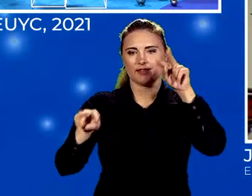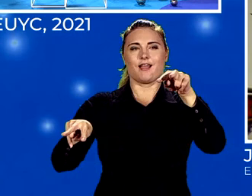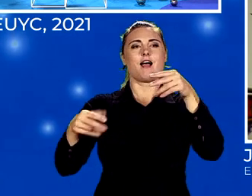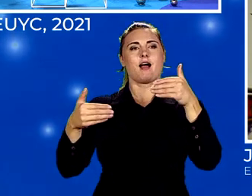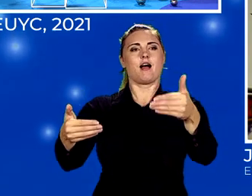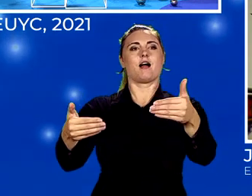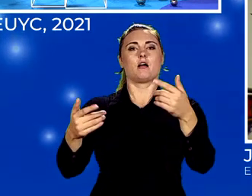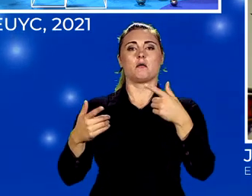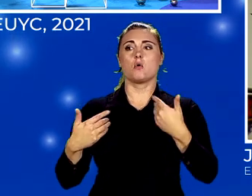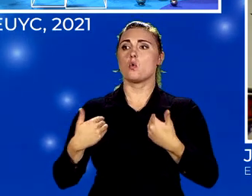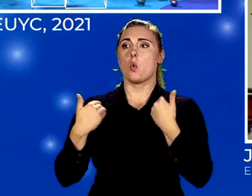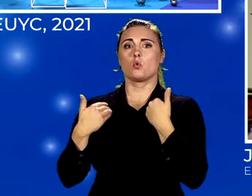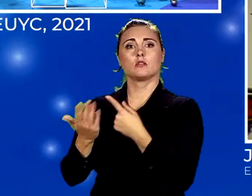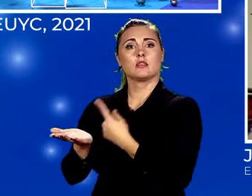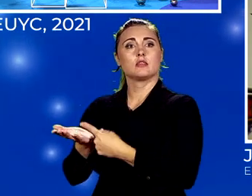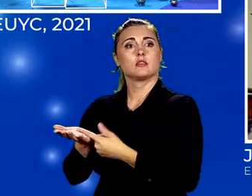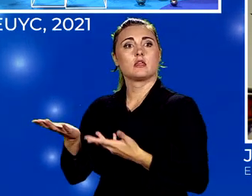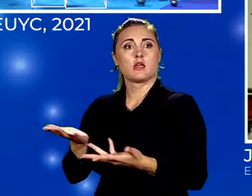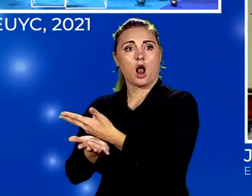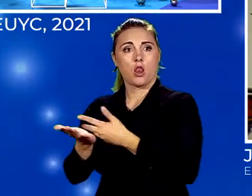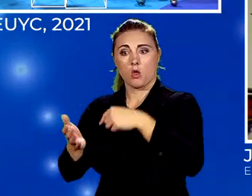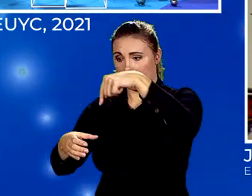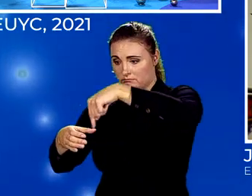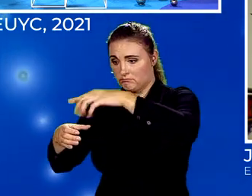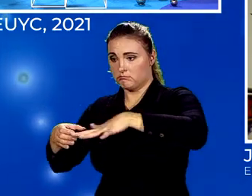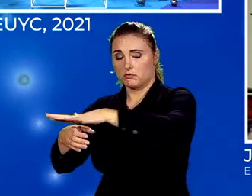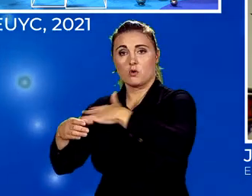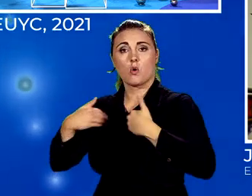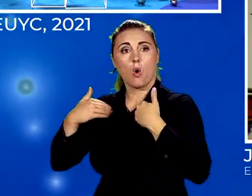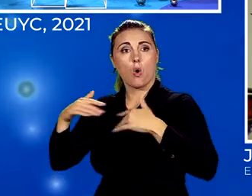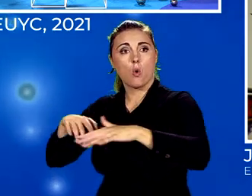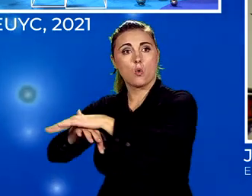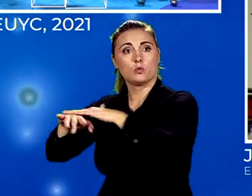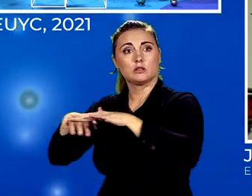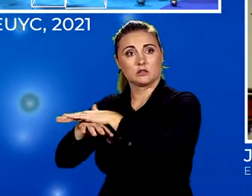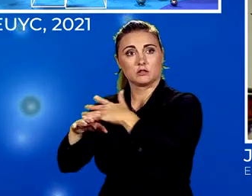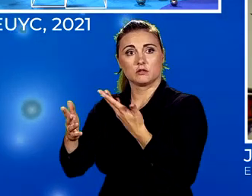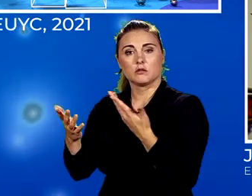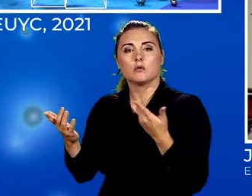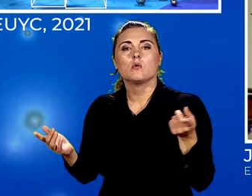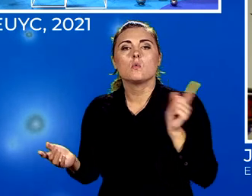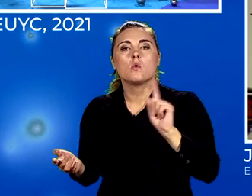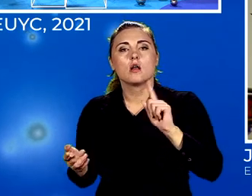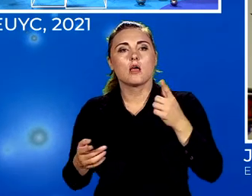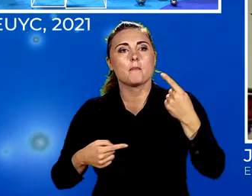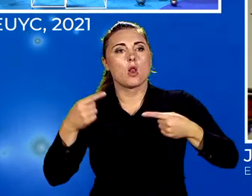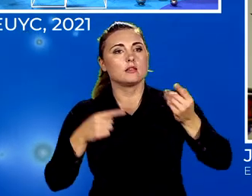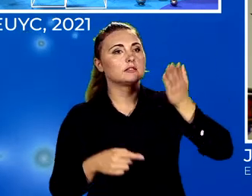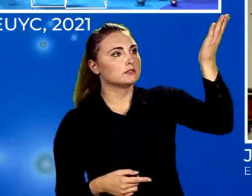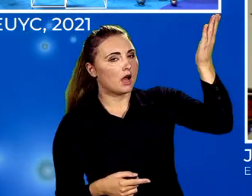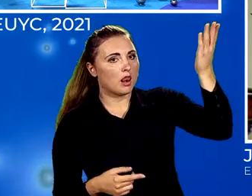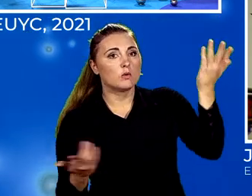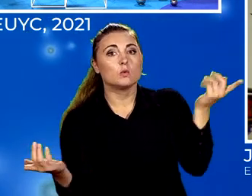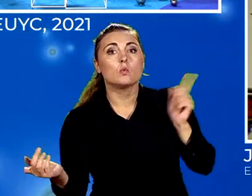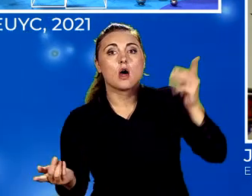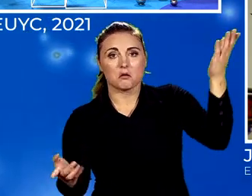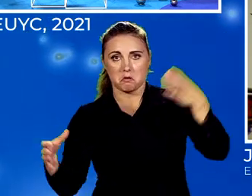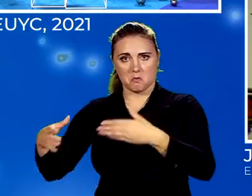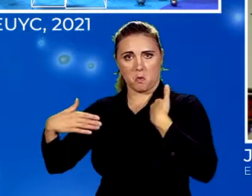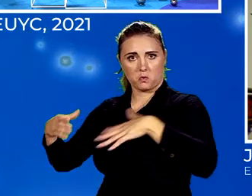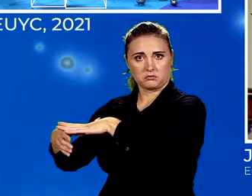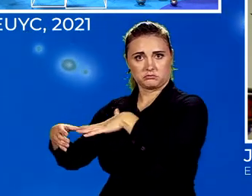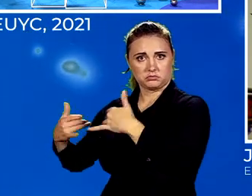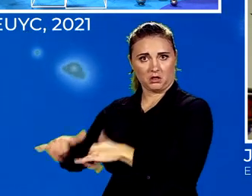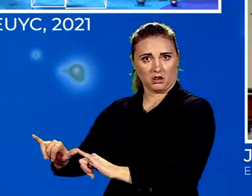youth and decision makers, I think would be a good first step. Thank you very much, Elsie. Thank you for the